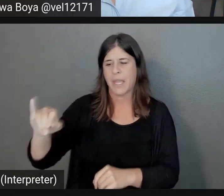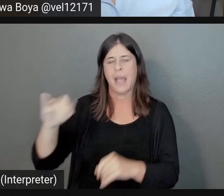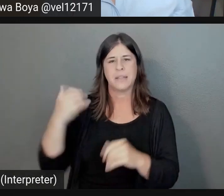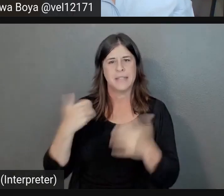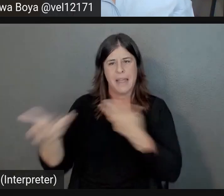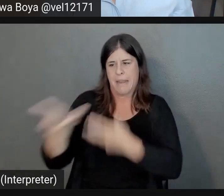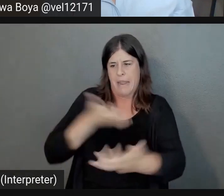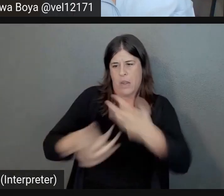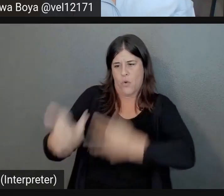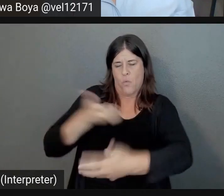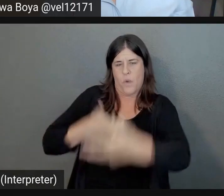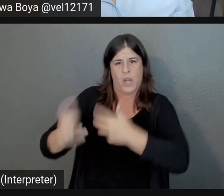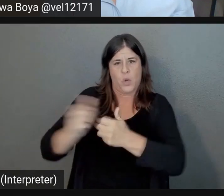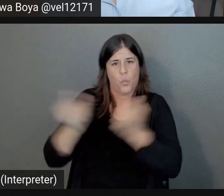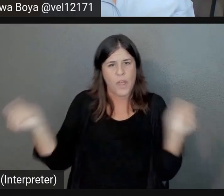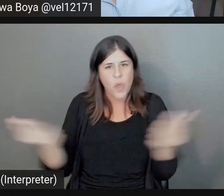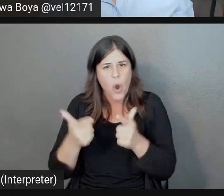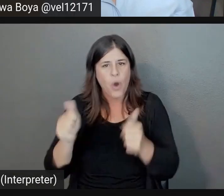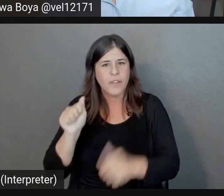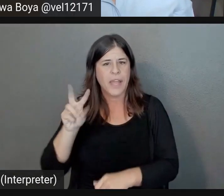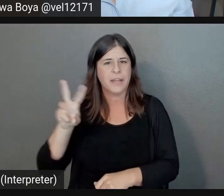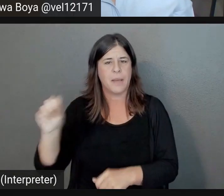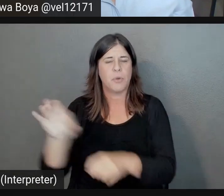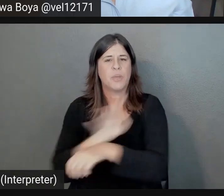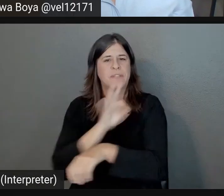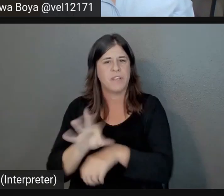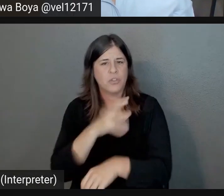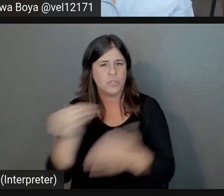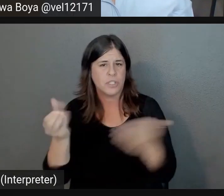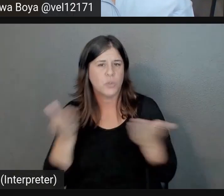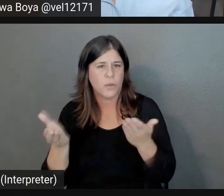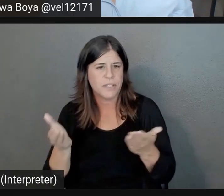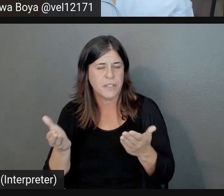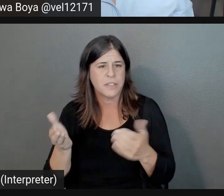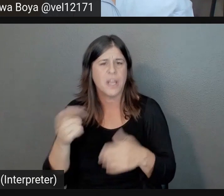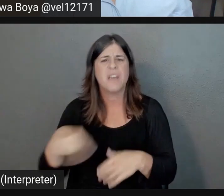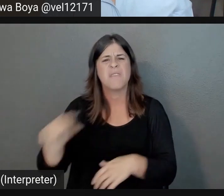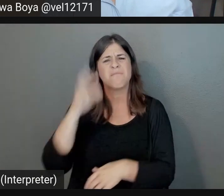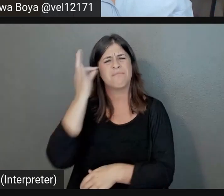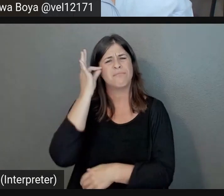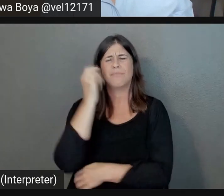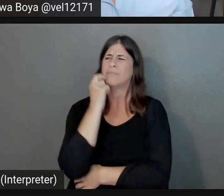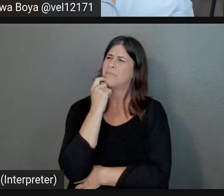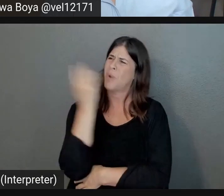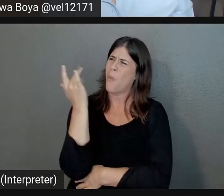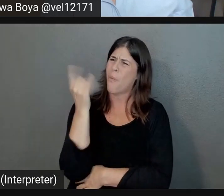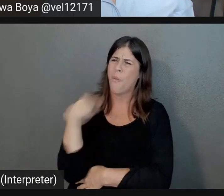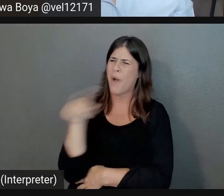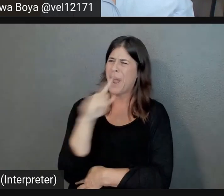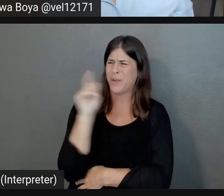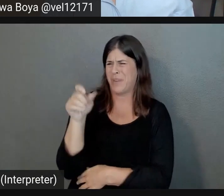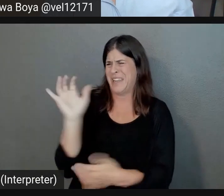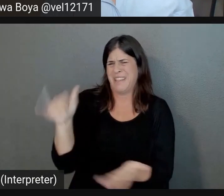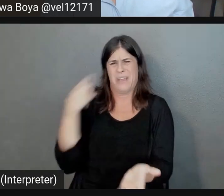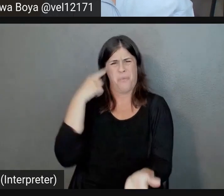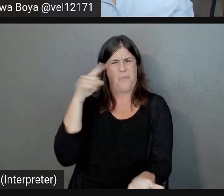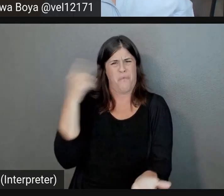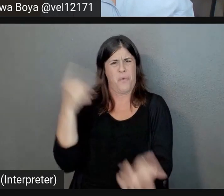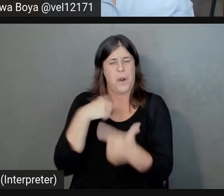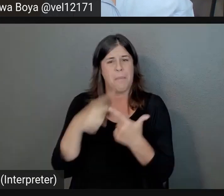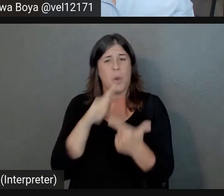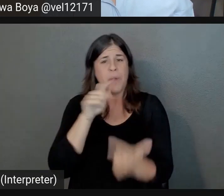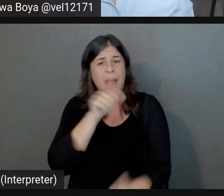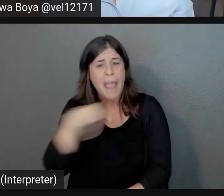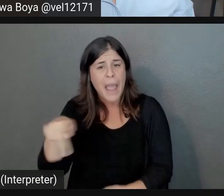with all the AWS features and services. And you may wonder, why was this a need, right? Like, as